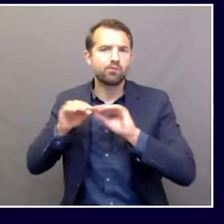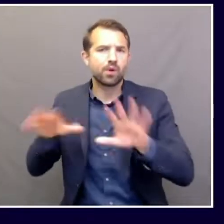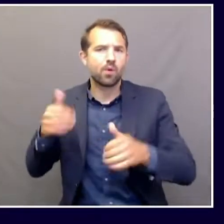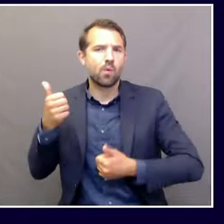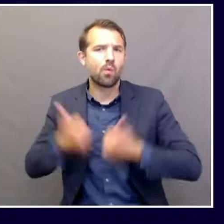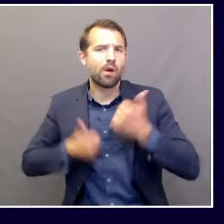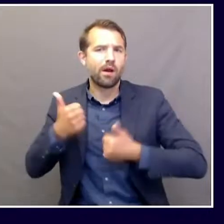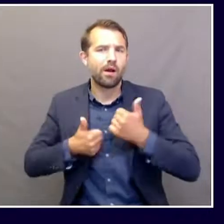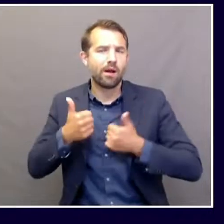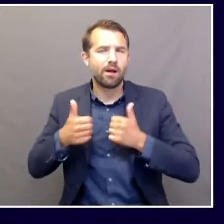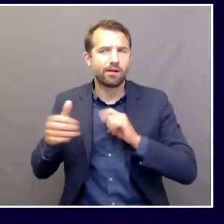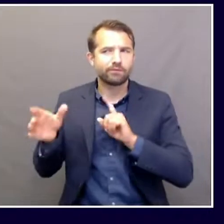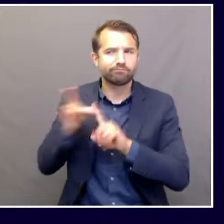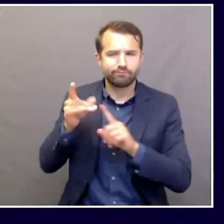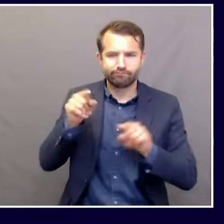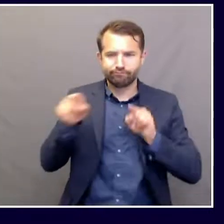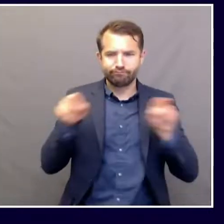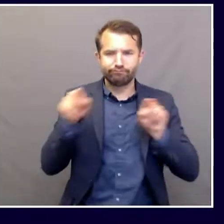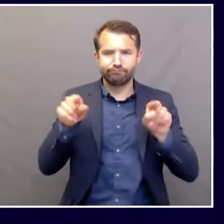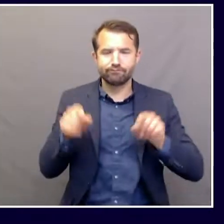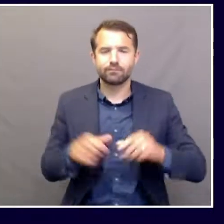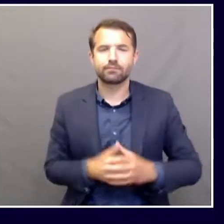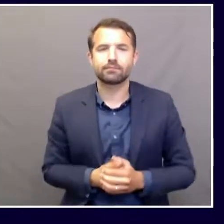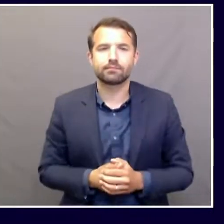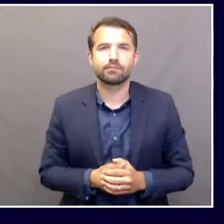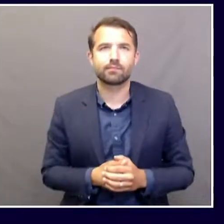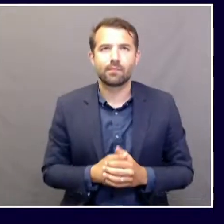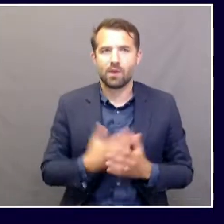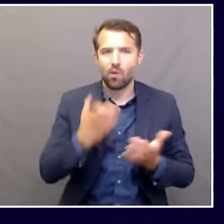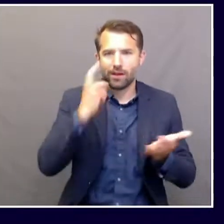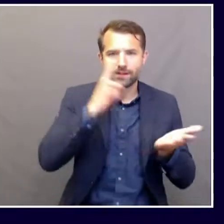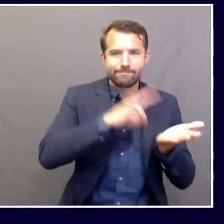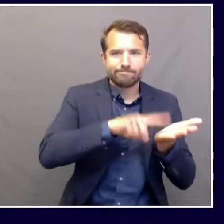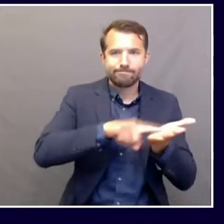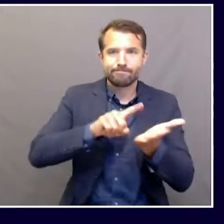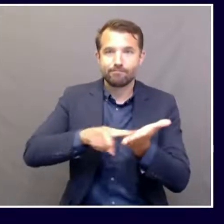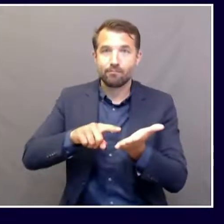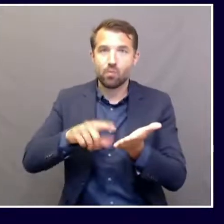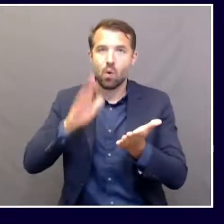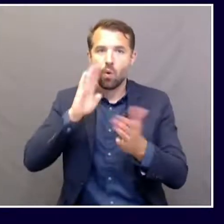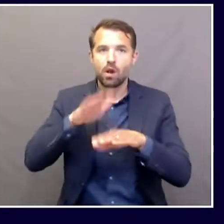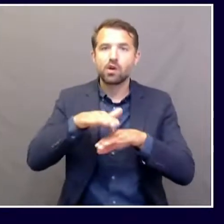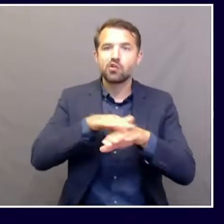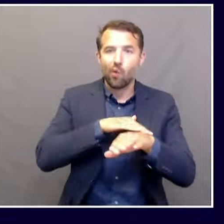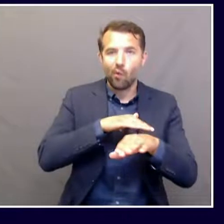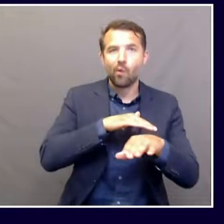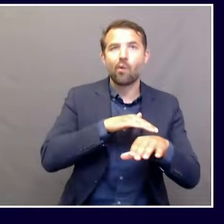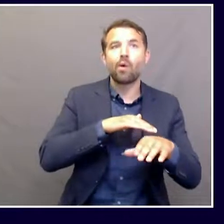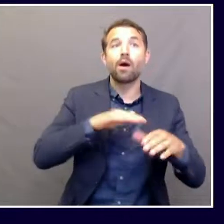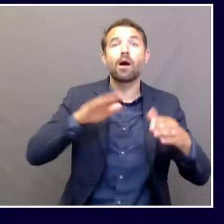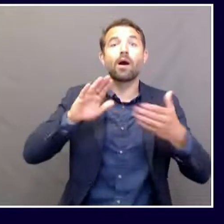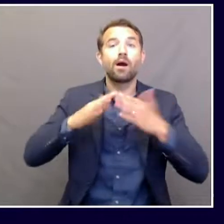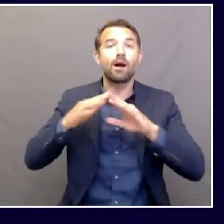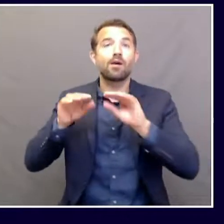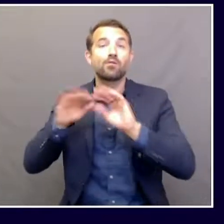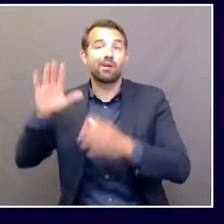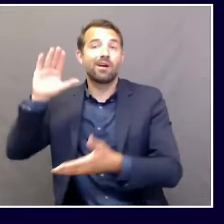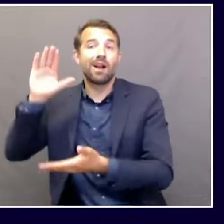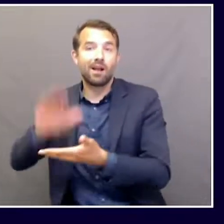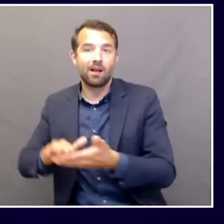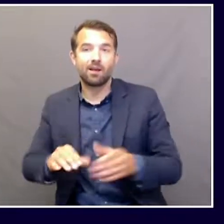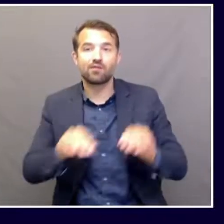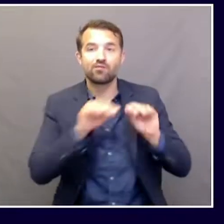that threshold, but let's hope we do, and we'll get there gradually. And so we want to be ready to act upon these outbreaks and try to